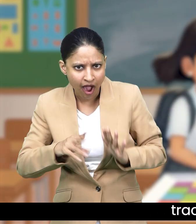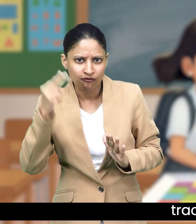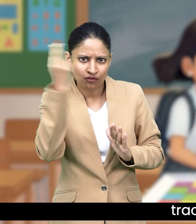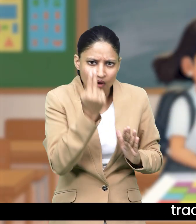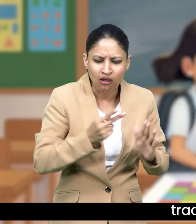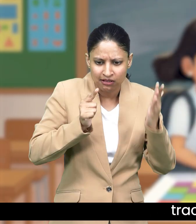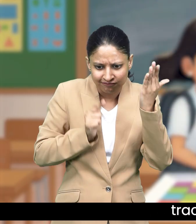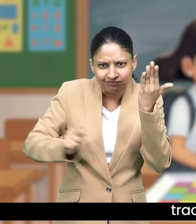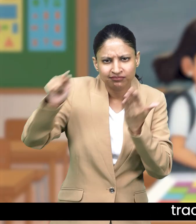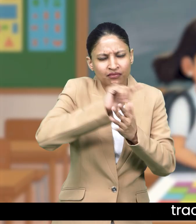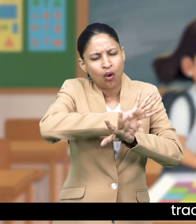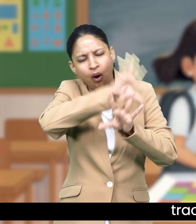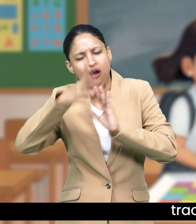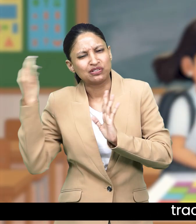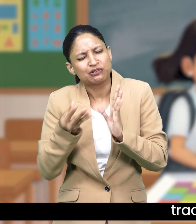with lines.